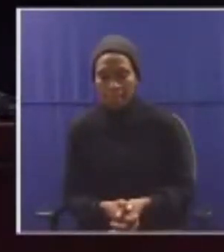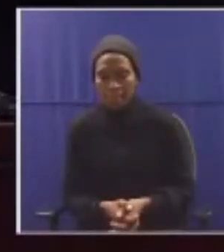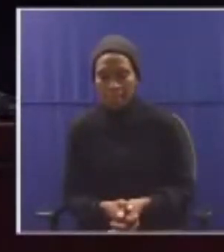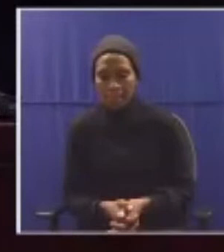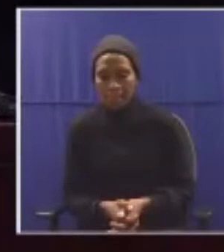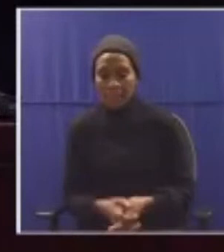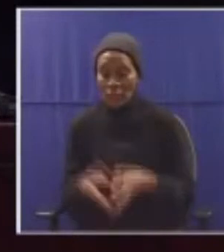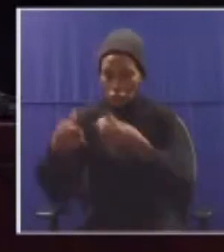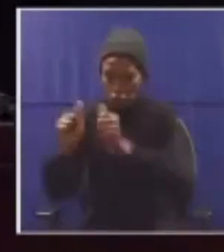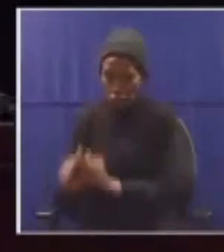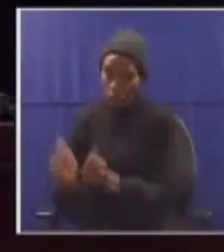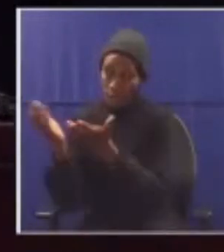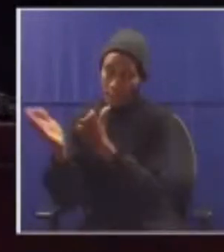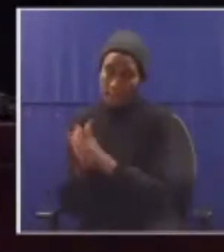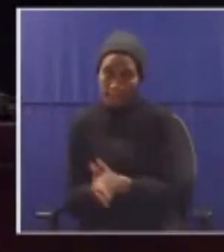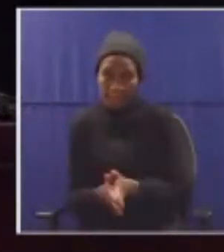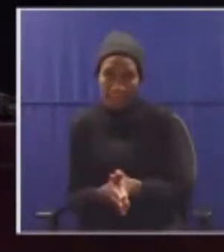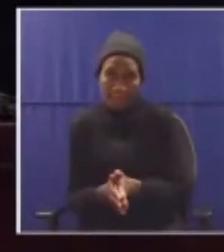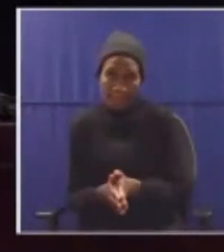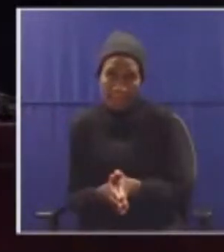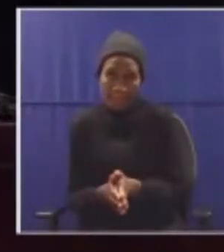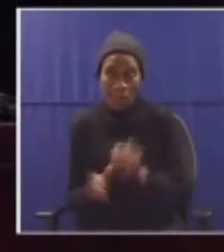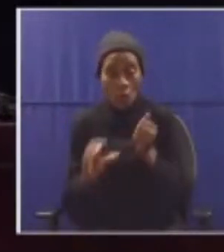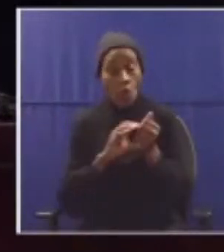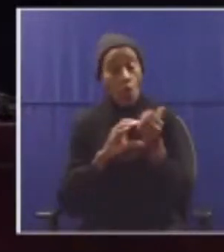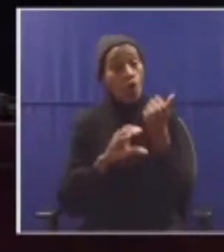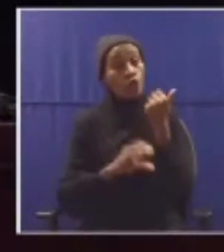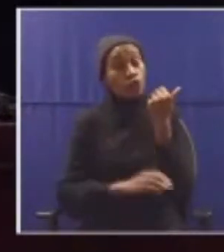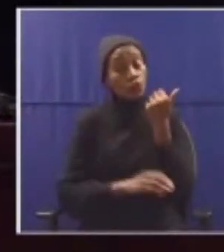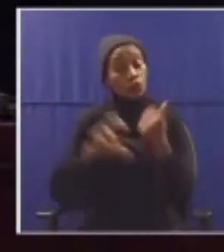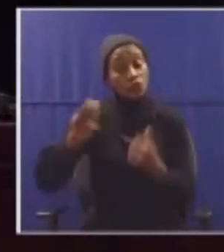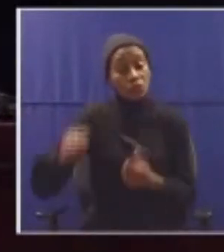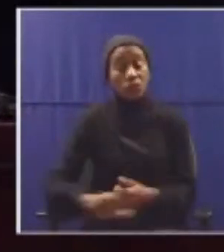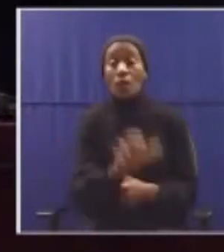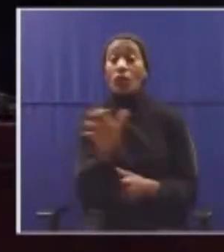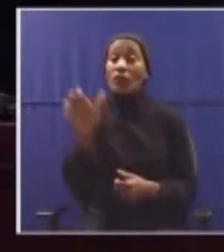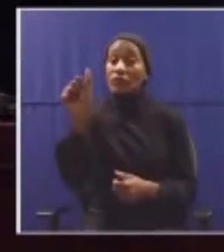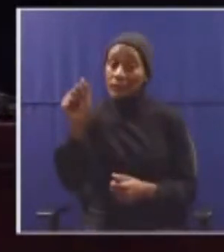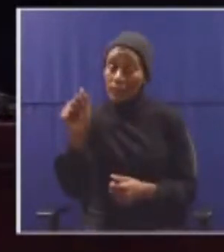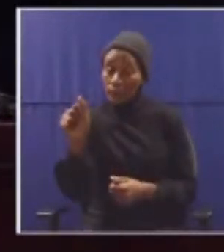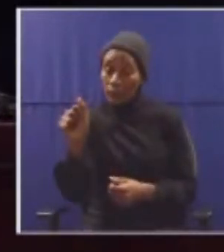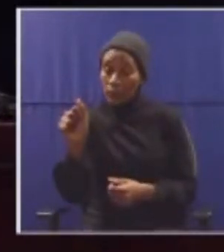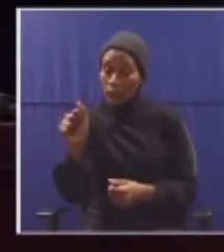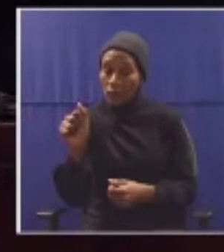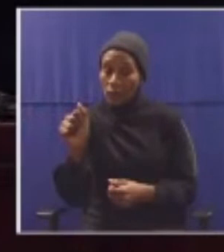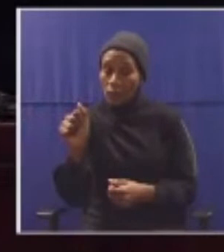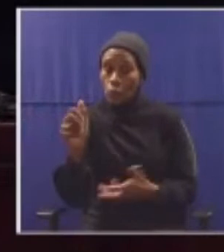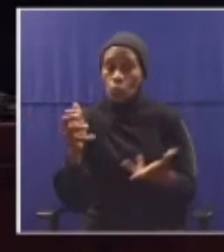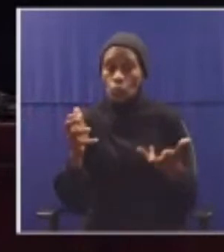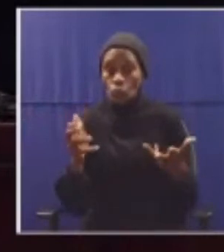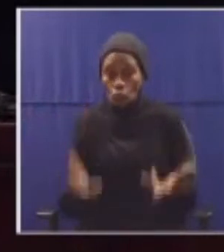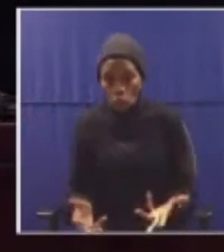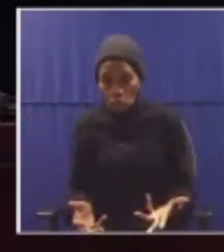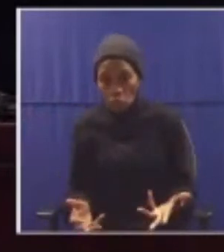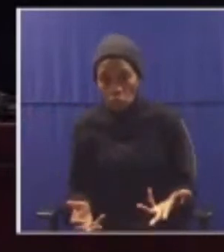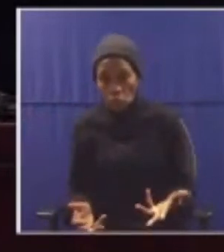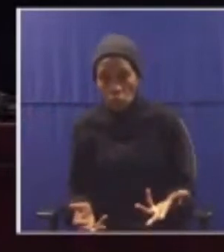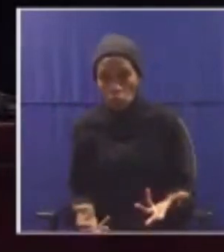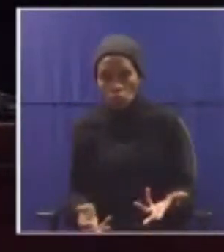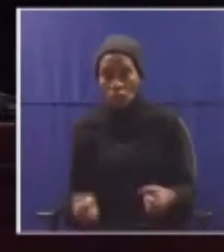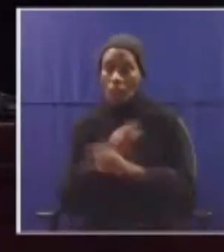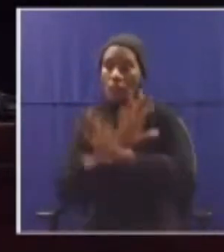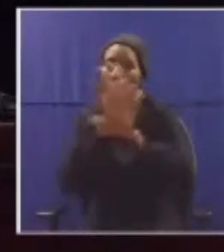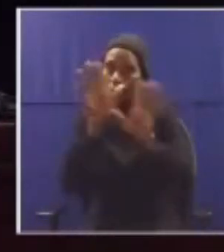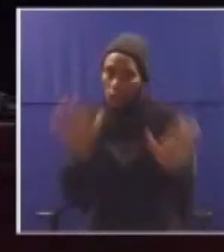Honorable Chair, the Constitution of the Republic of South Africa